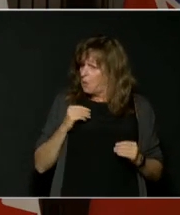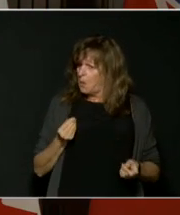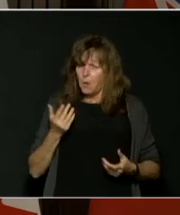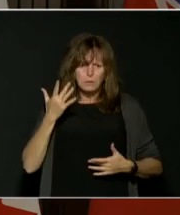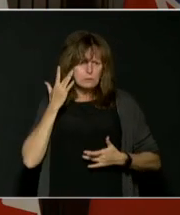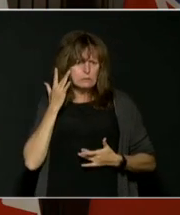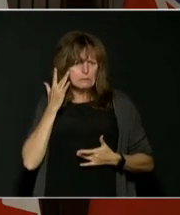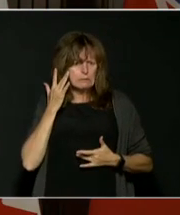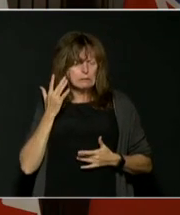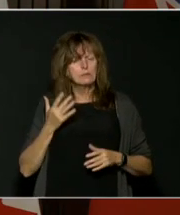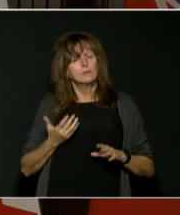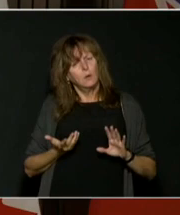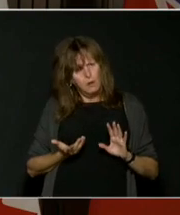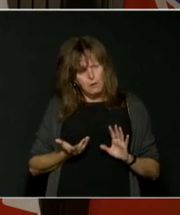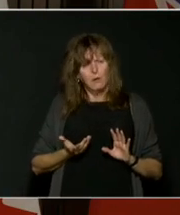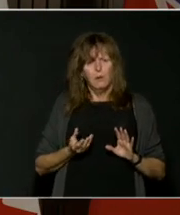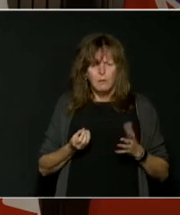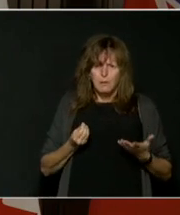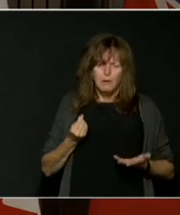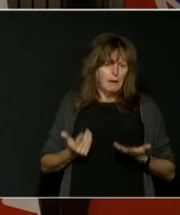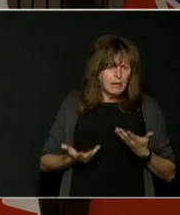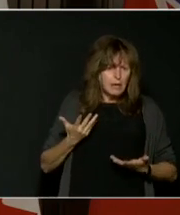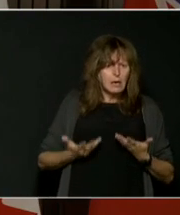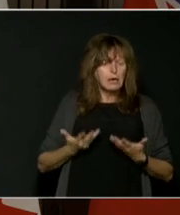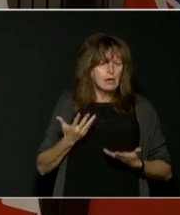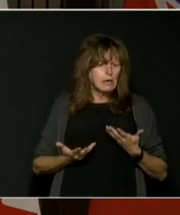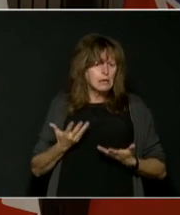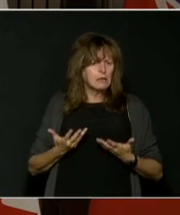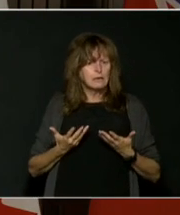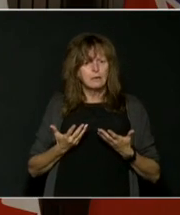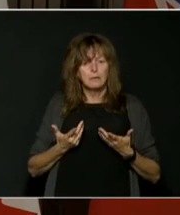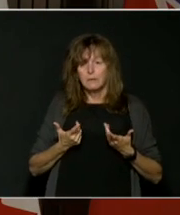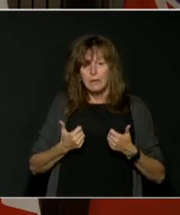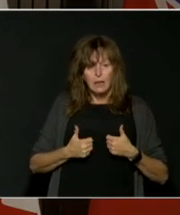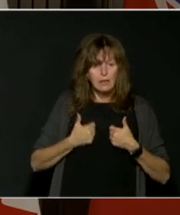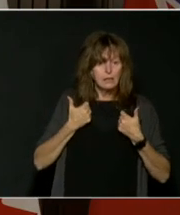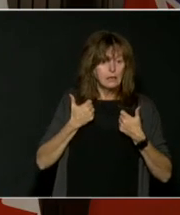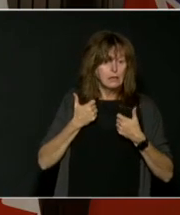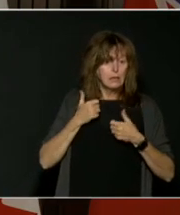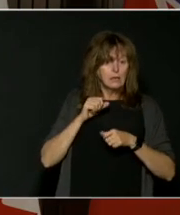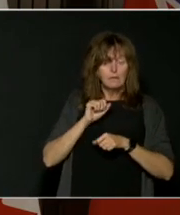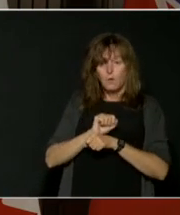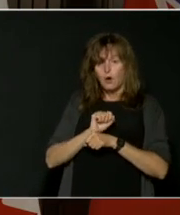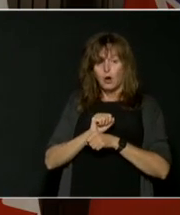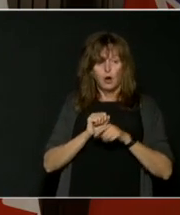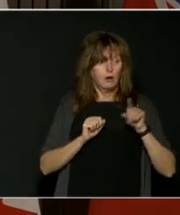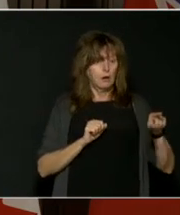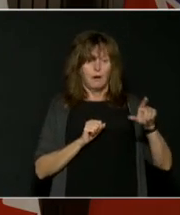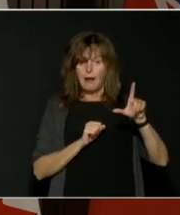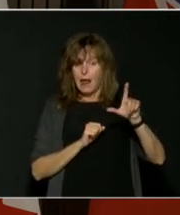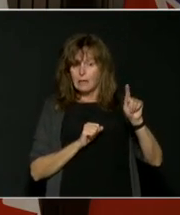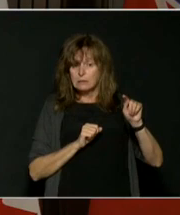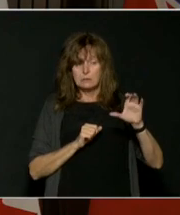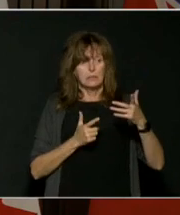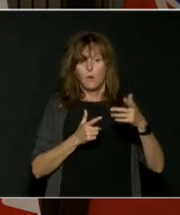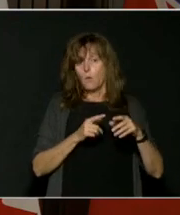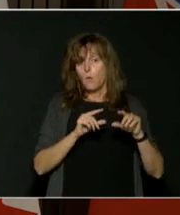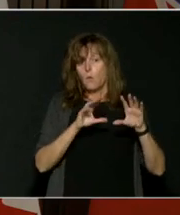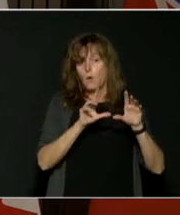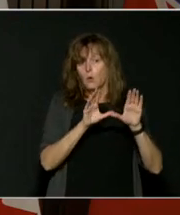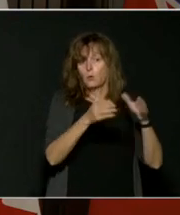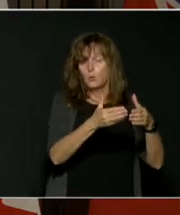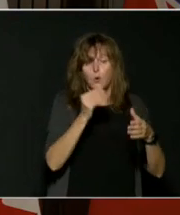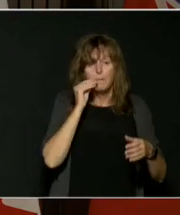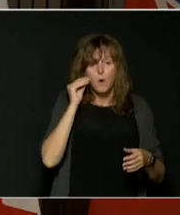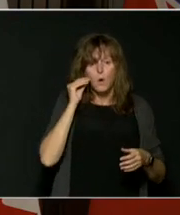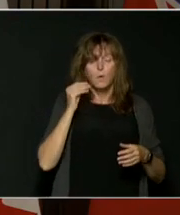the risk may be increased, and there's a concerted policy by the Ministry of Health to do